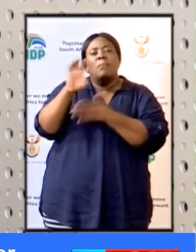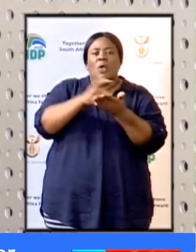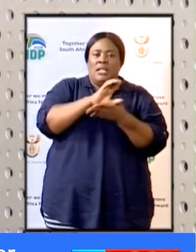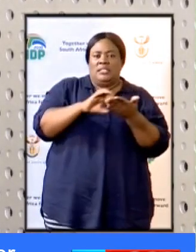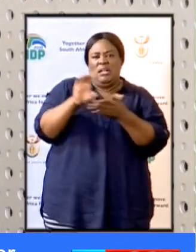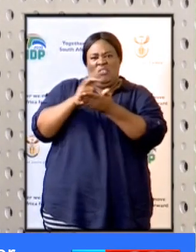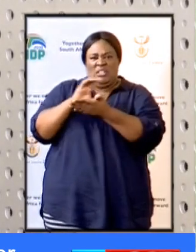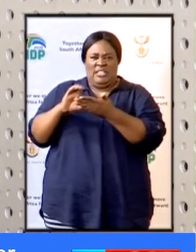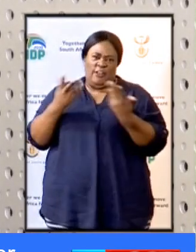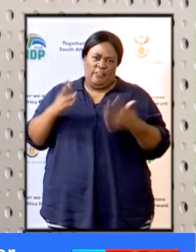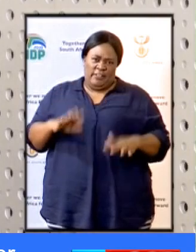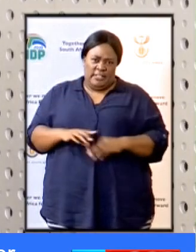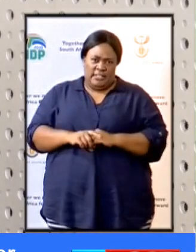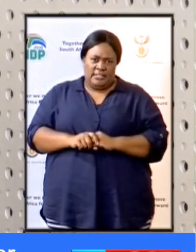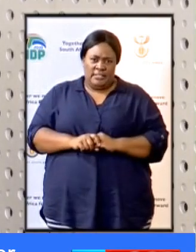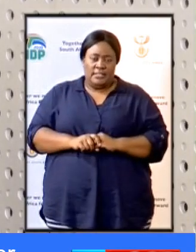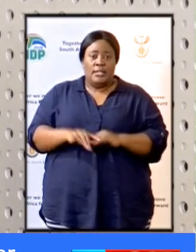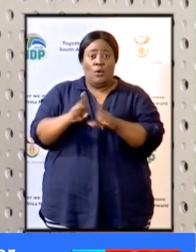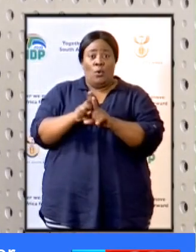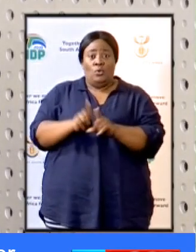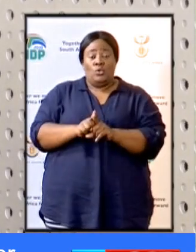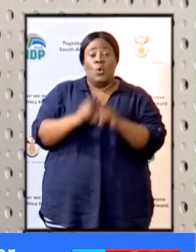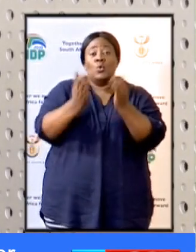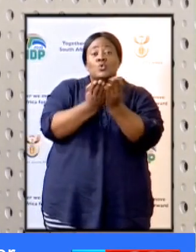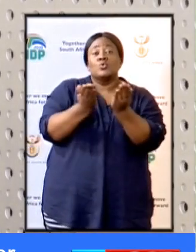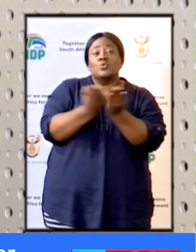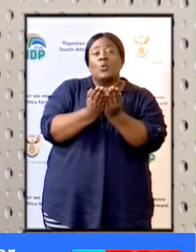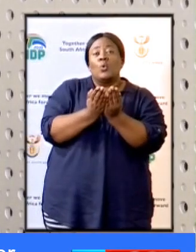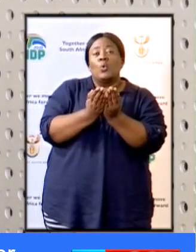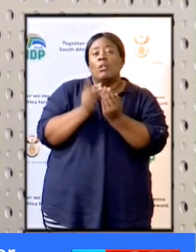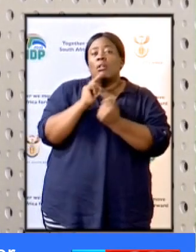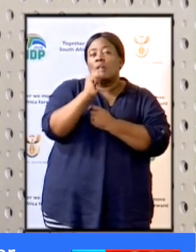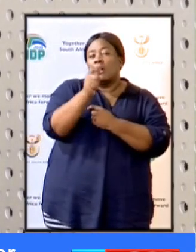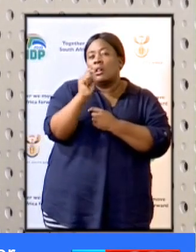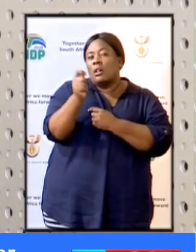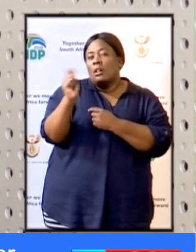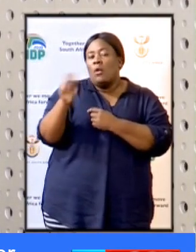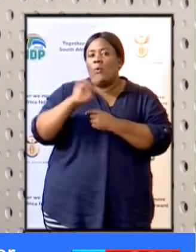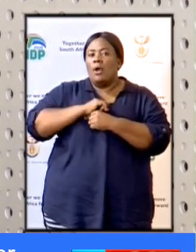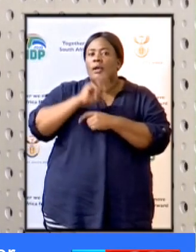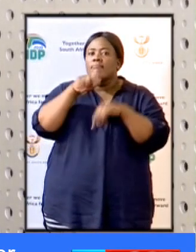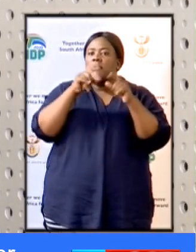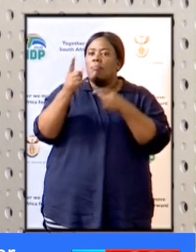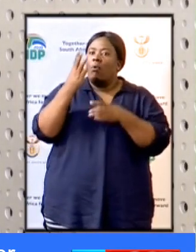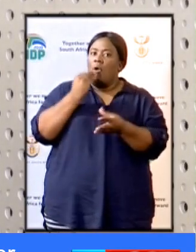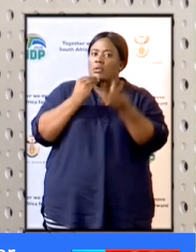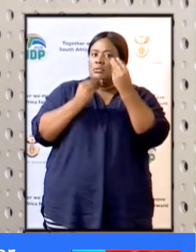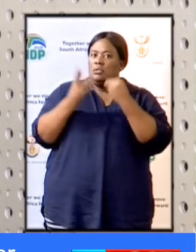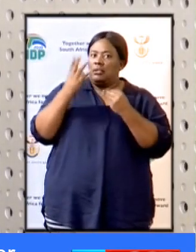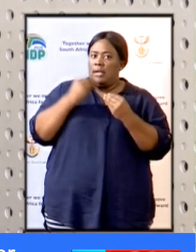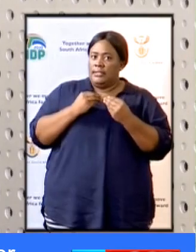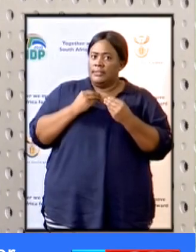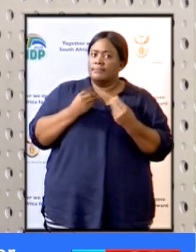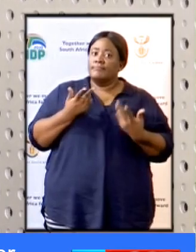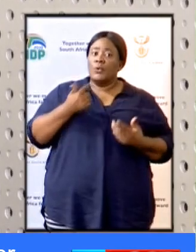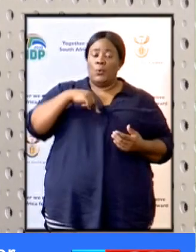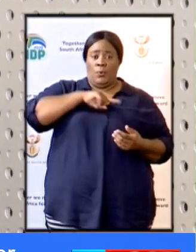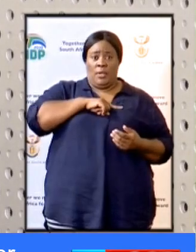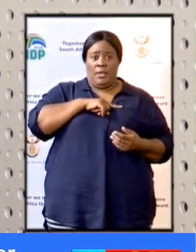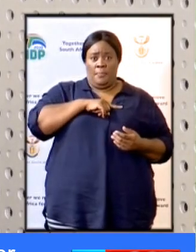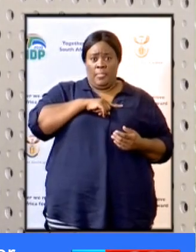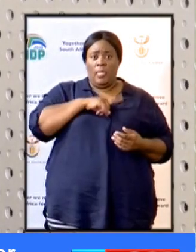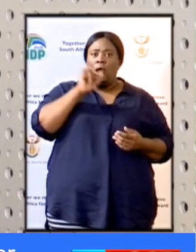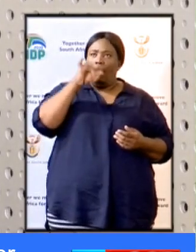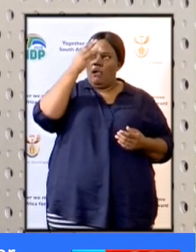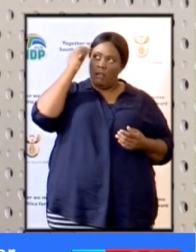also attention to the question of school fees, because it has been arising to a very large extent. As CM, we did take note